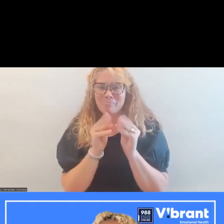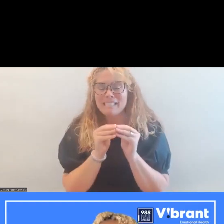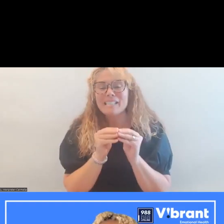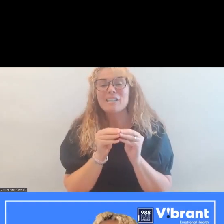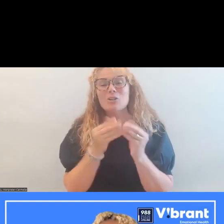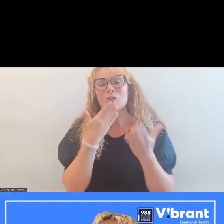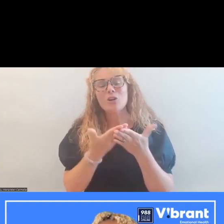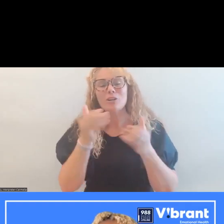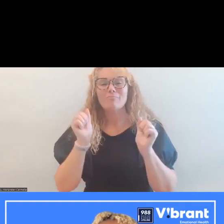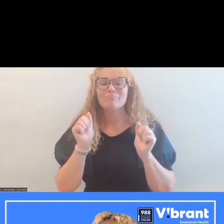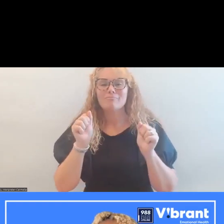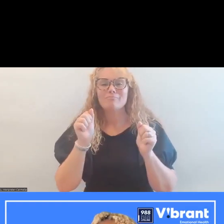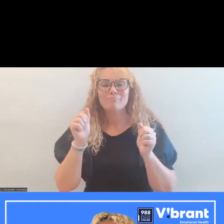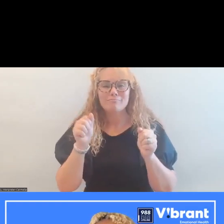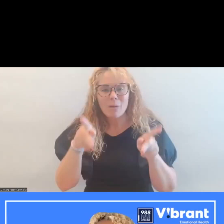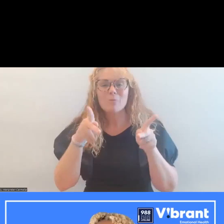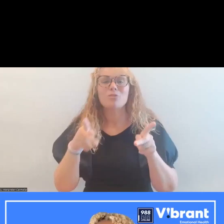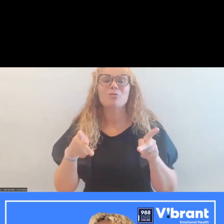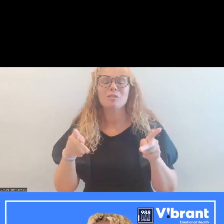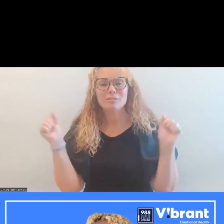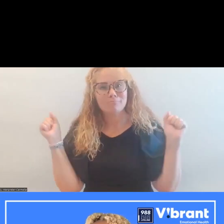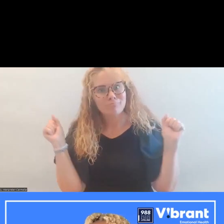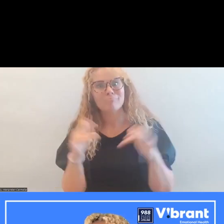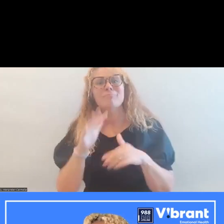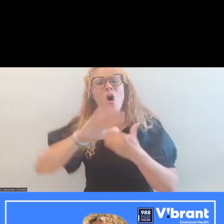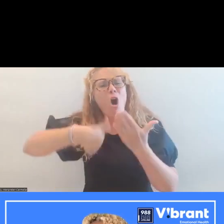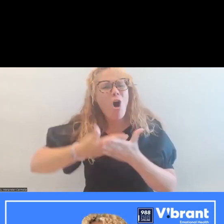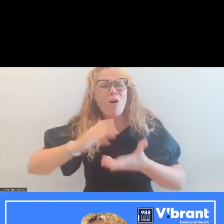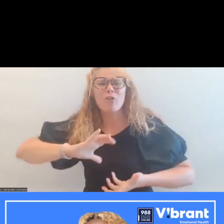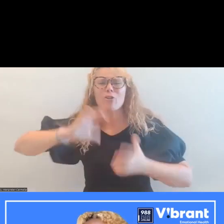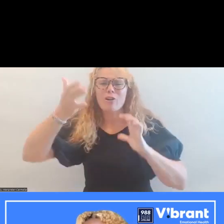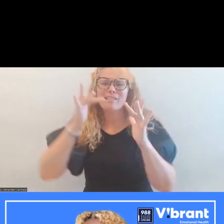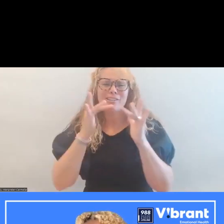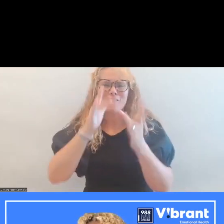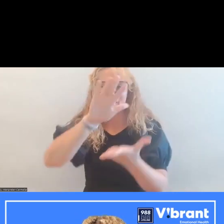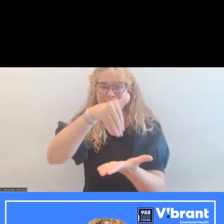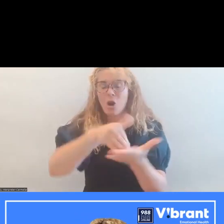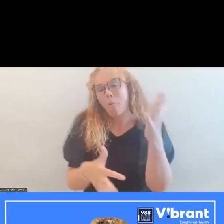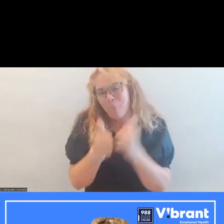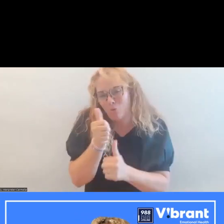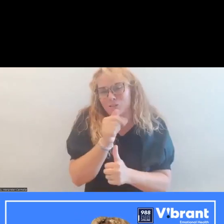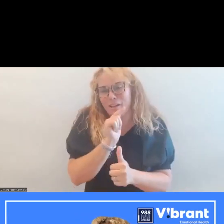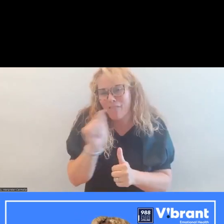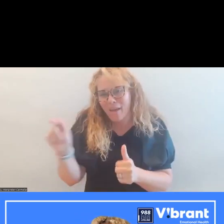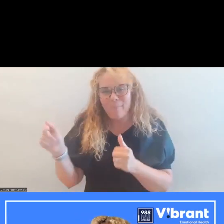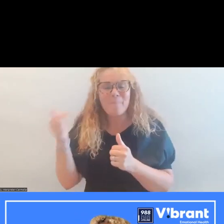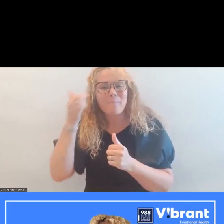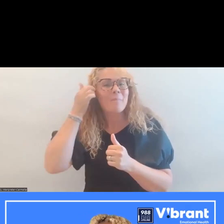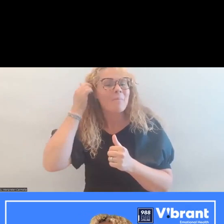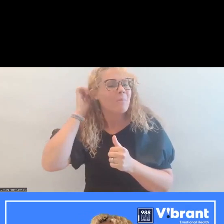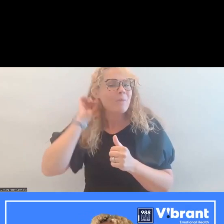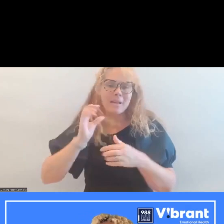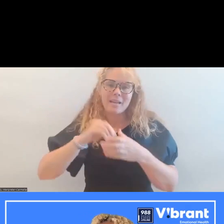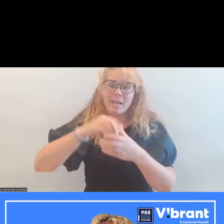great opportunity to bring together all of the crisis contact centers, or the majority of them, who are in the